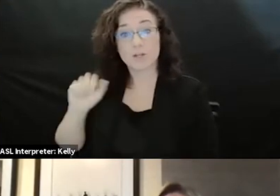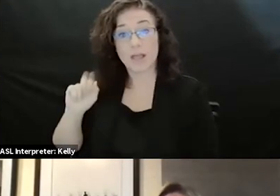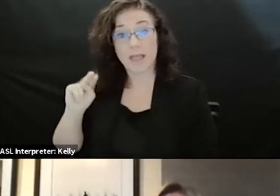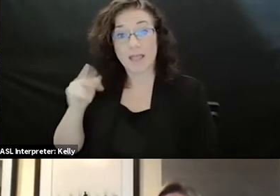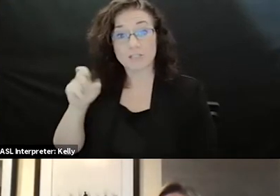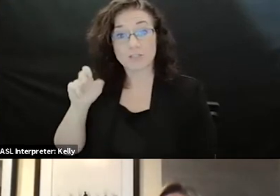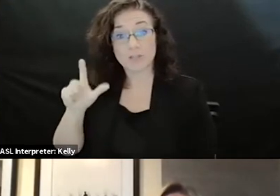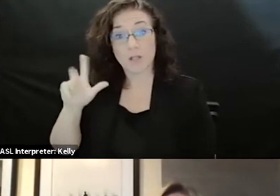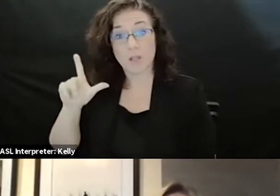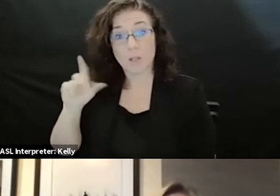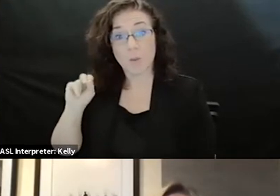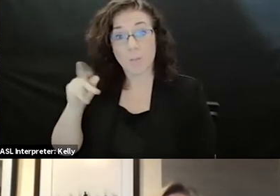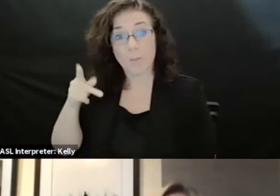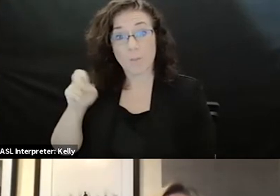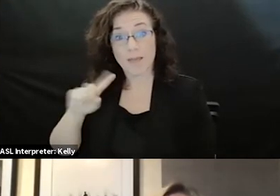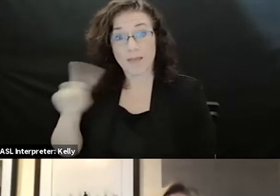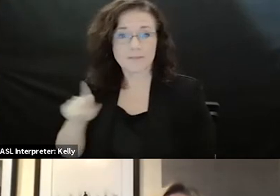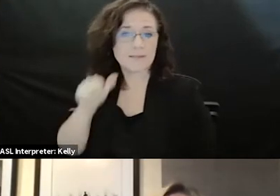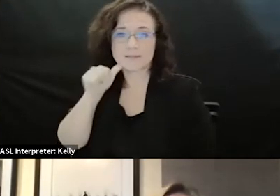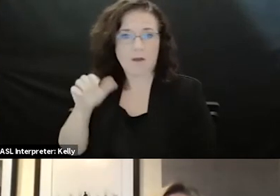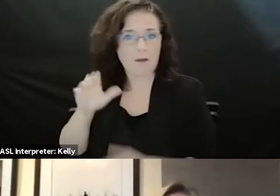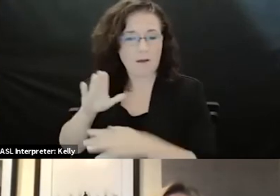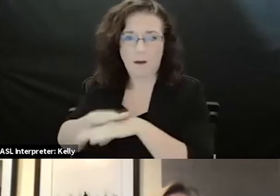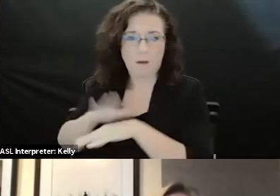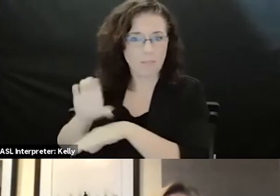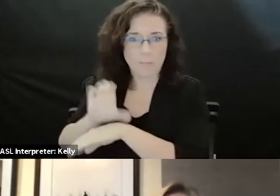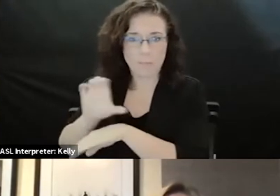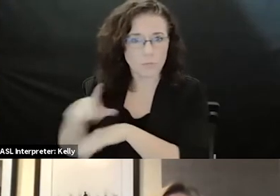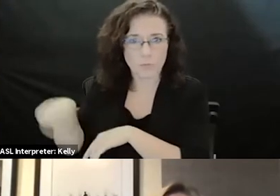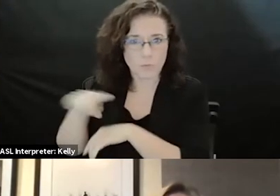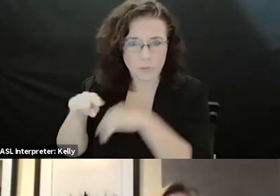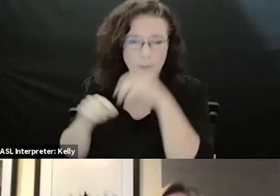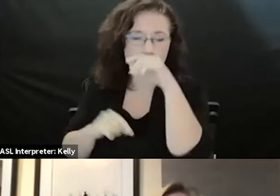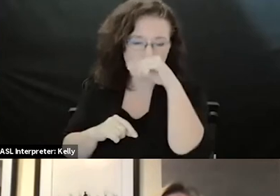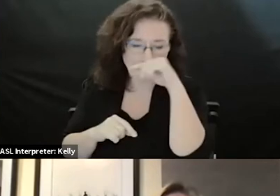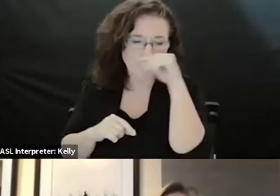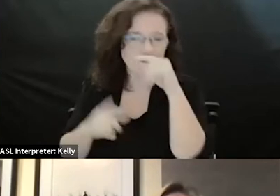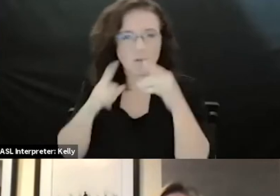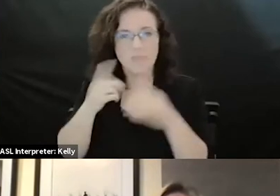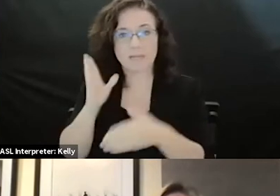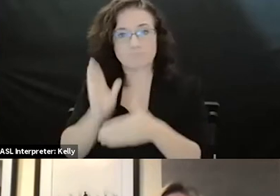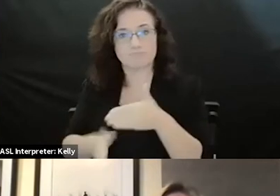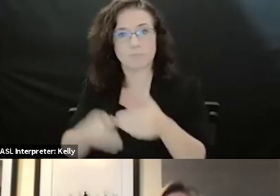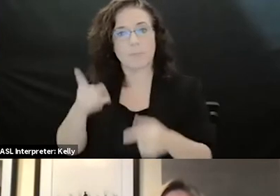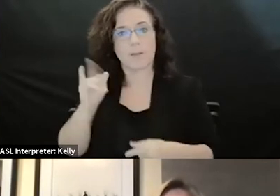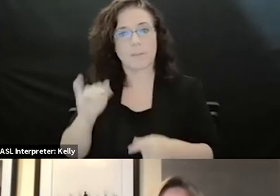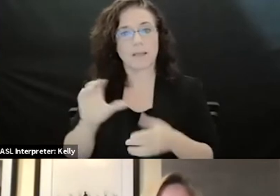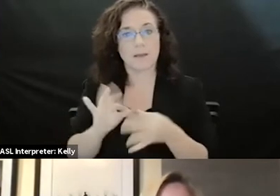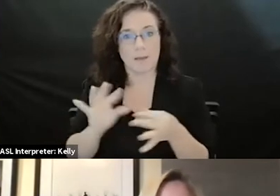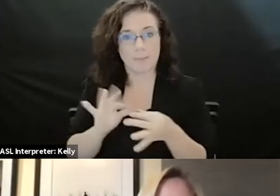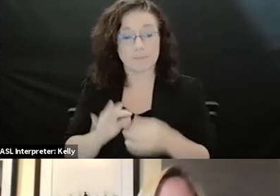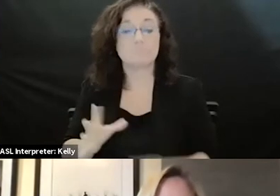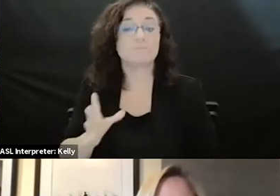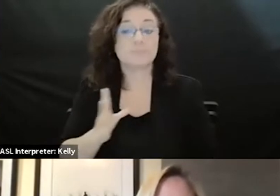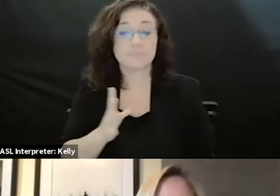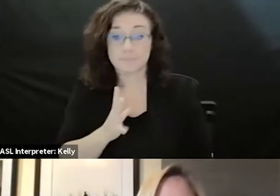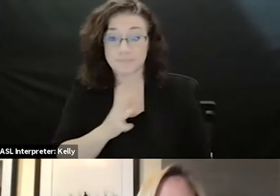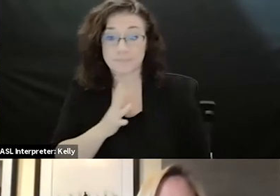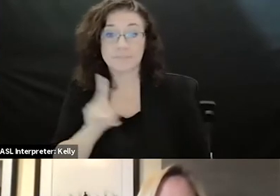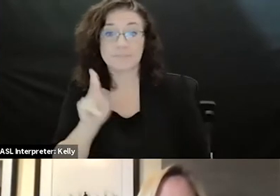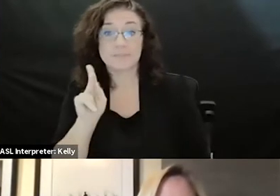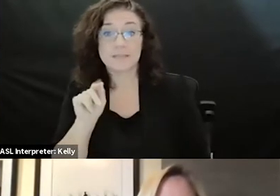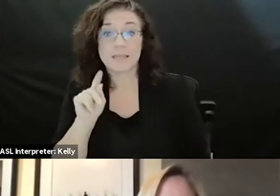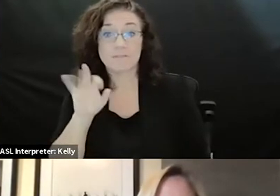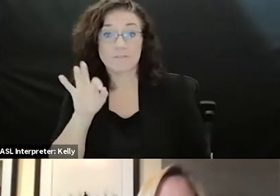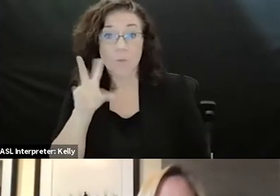item thank you so much well since it is 7 15 we will go straight to our regularly scheduled a